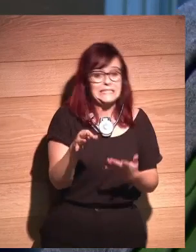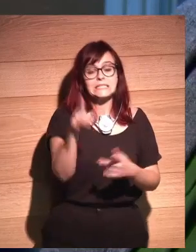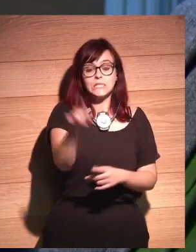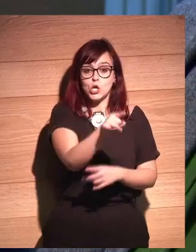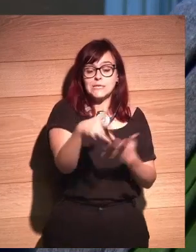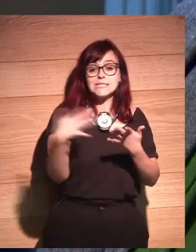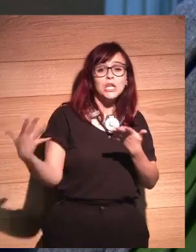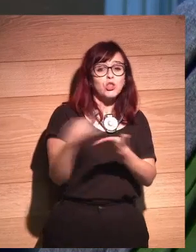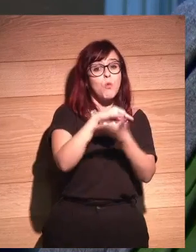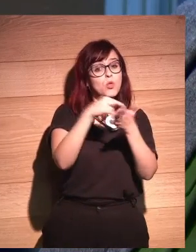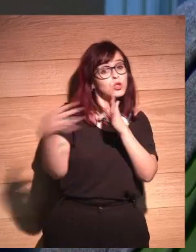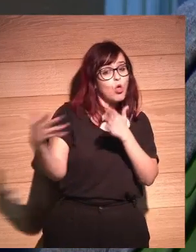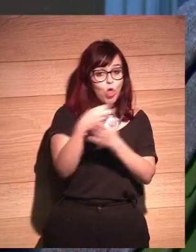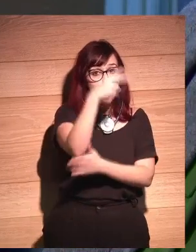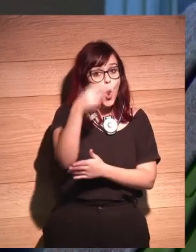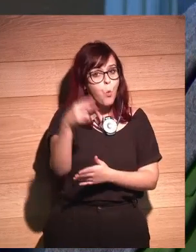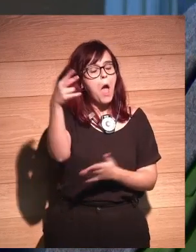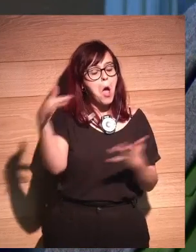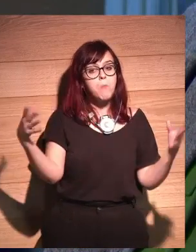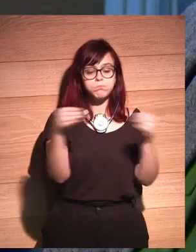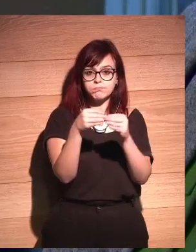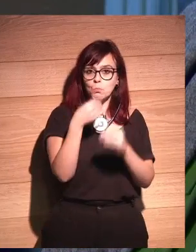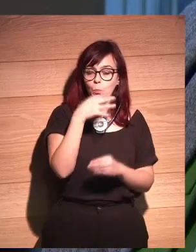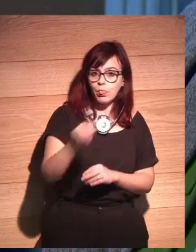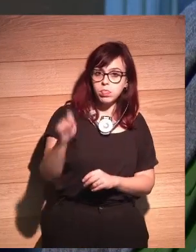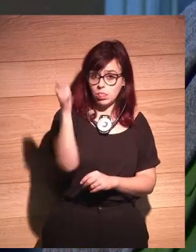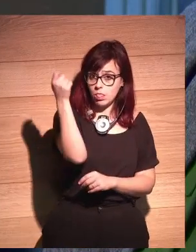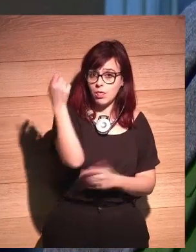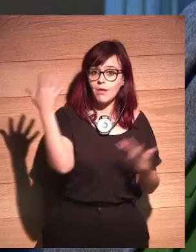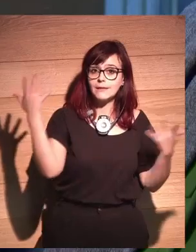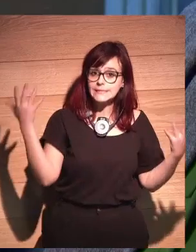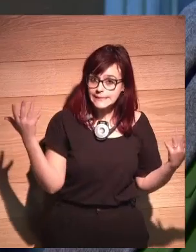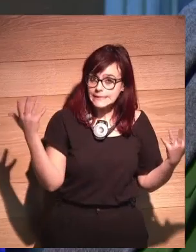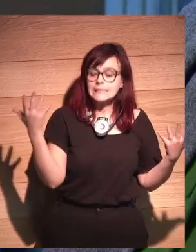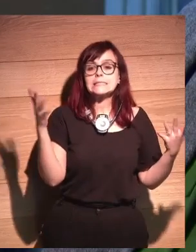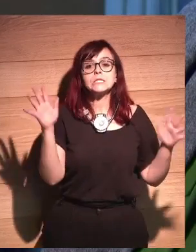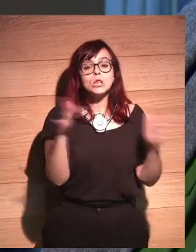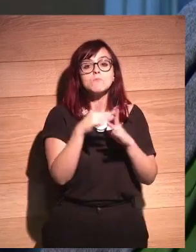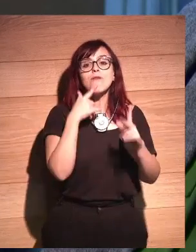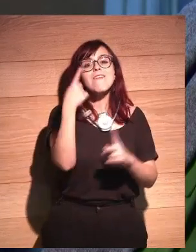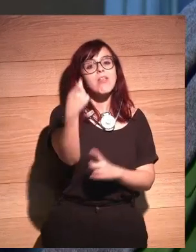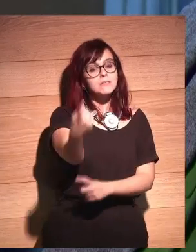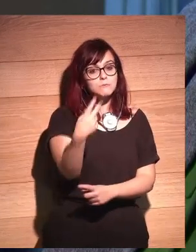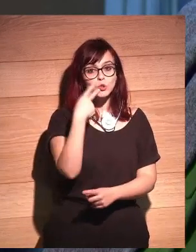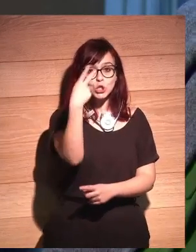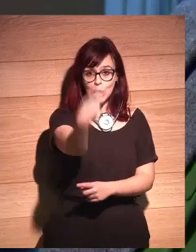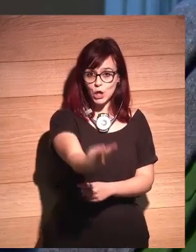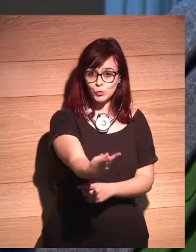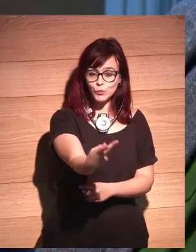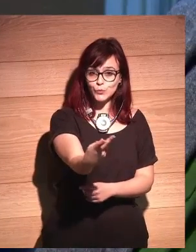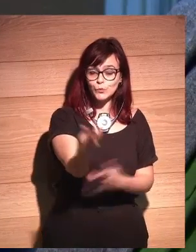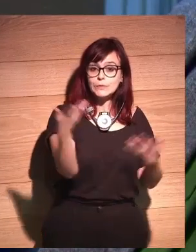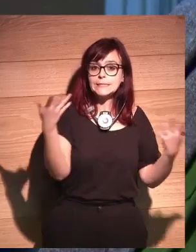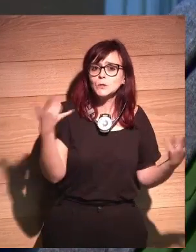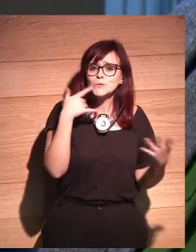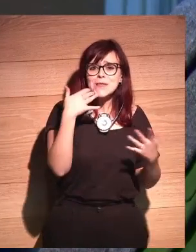in Norway, yeah, we can do it. Give us 2 years. And there you have this collaboration, a high level of trust, and they